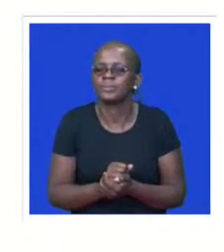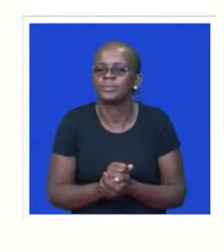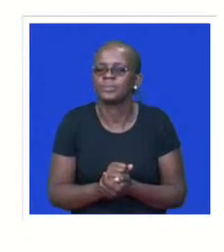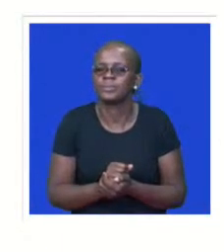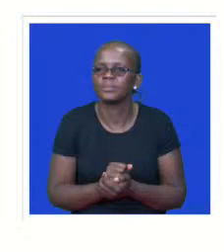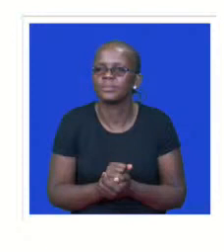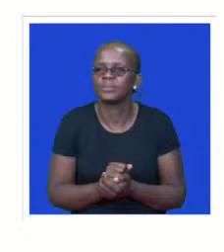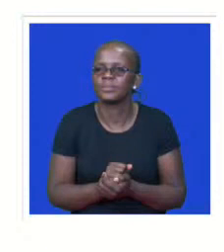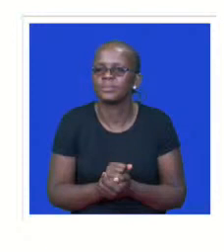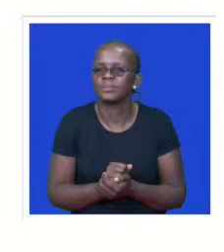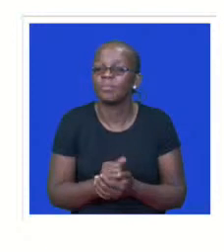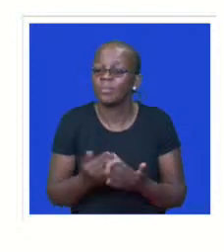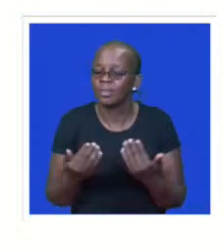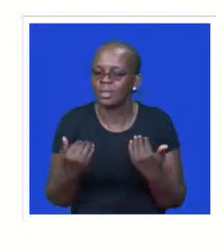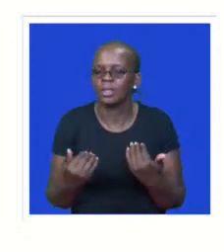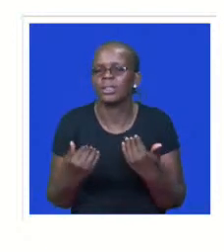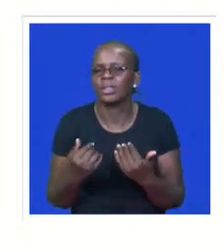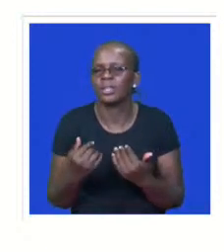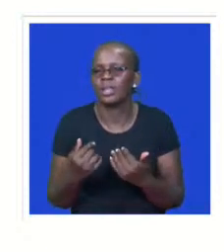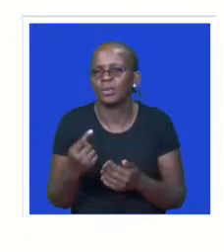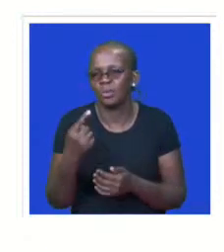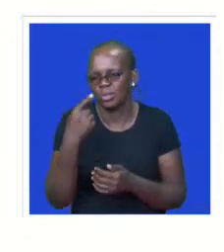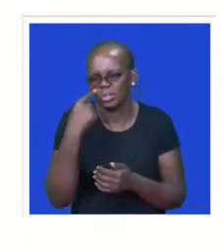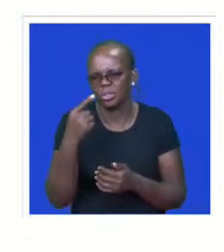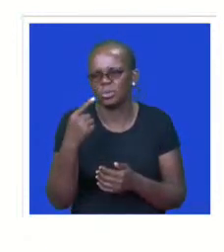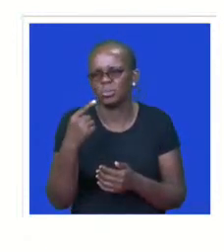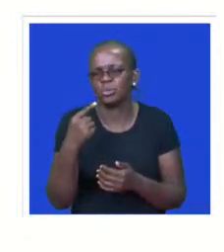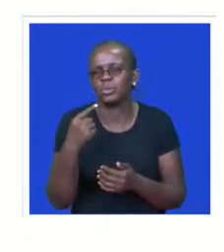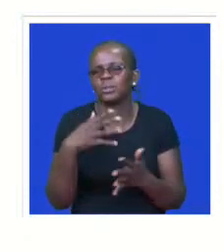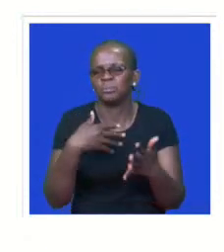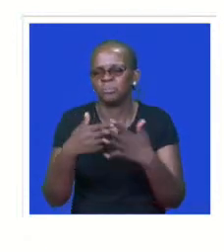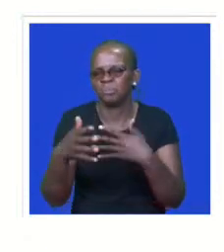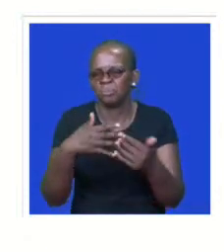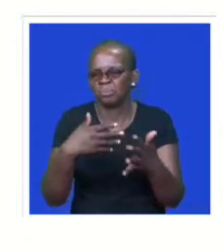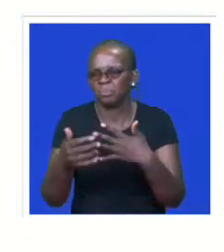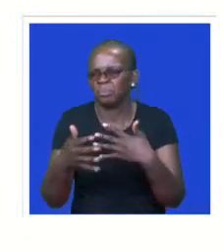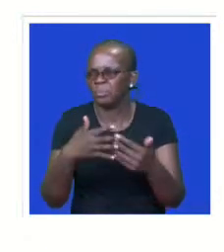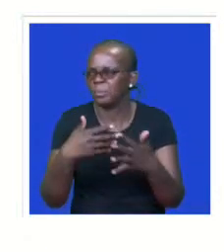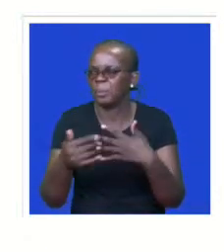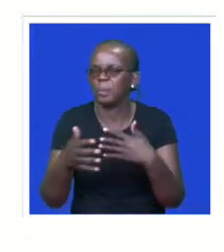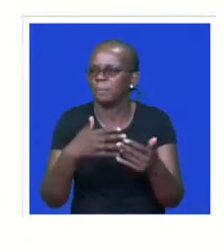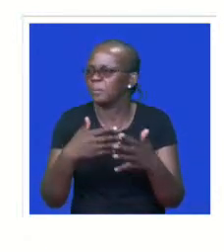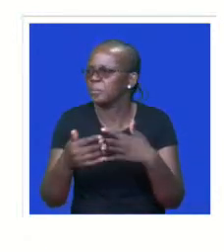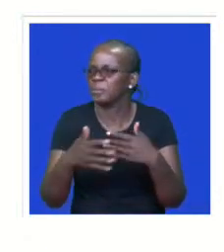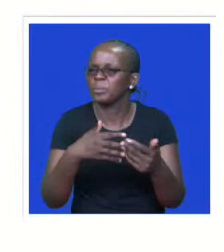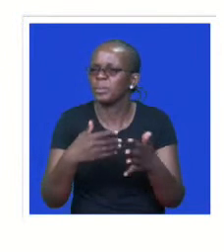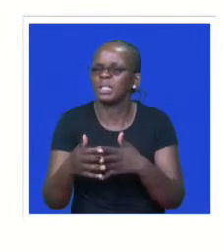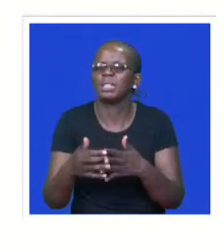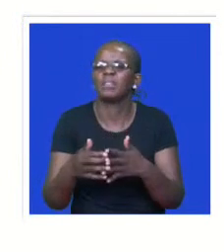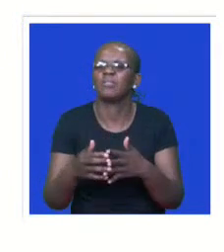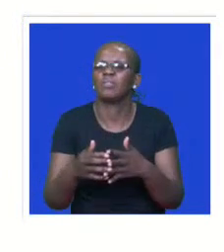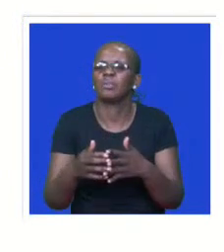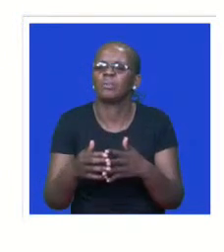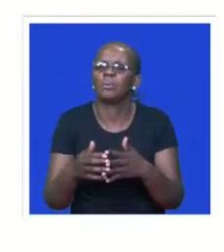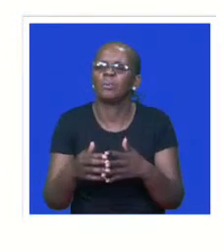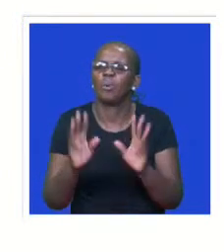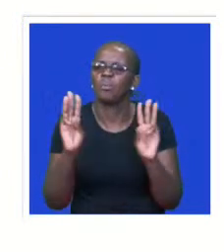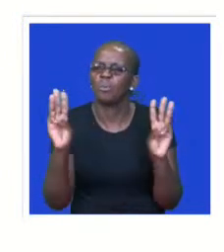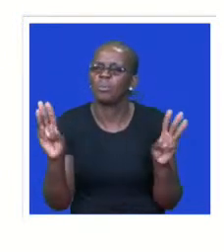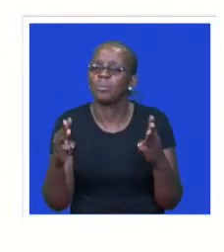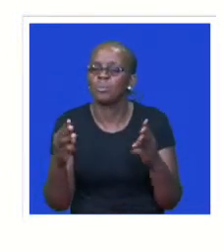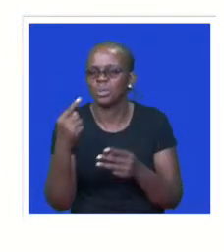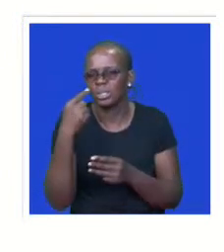dear Lena, let us look at the characterization of the following people. We look at